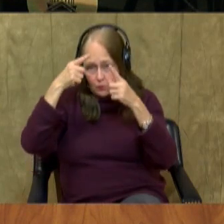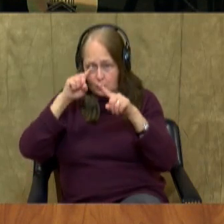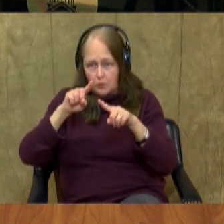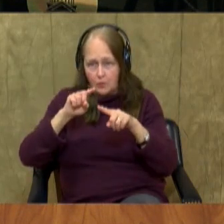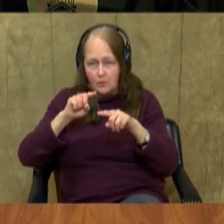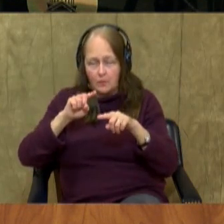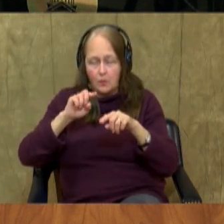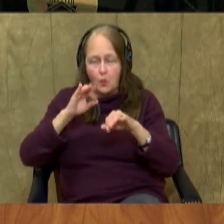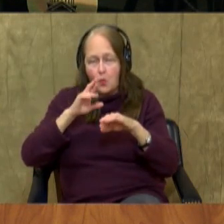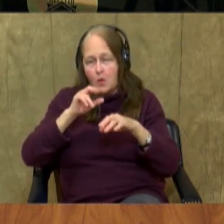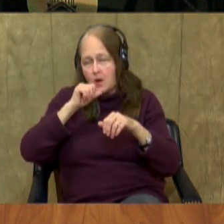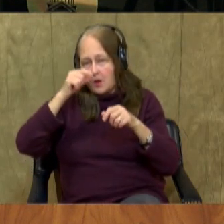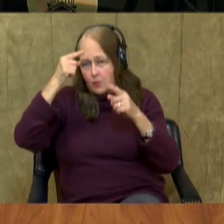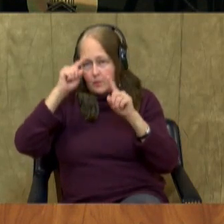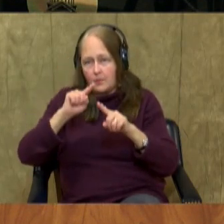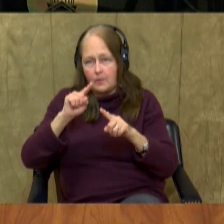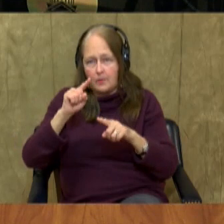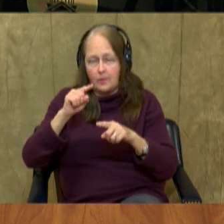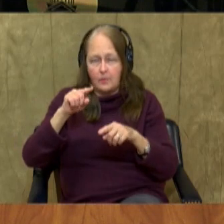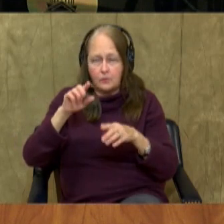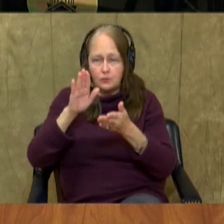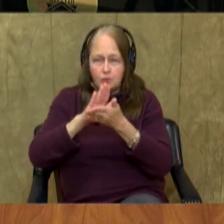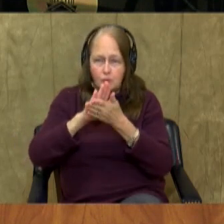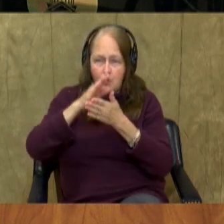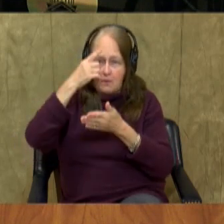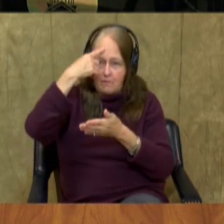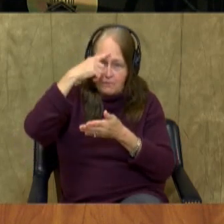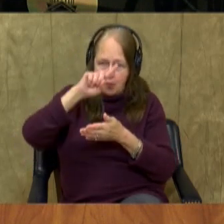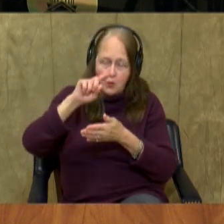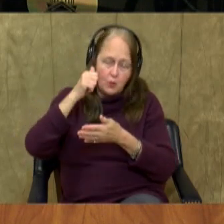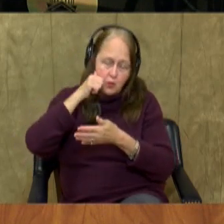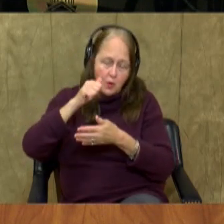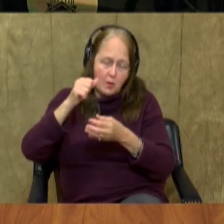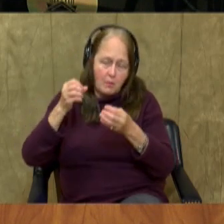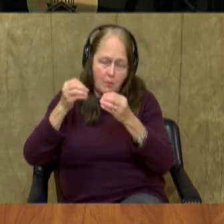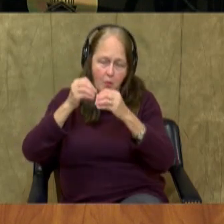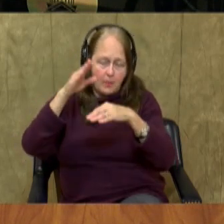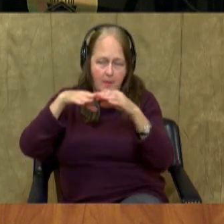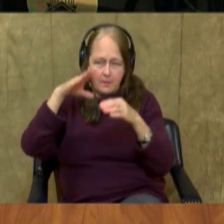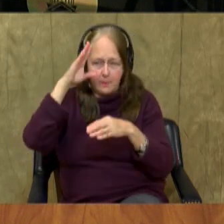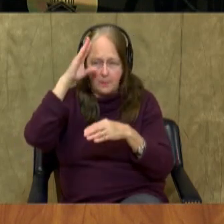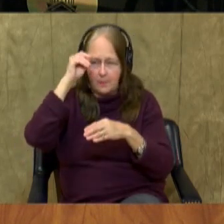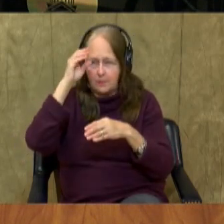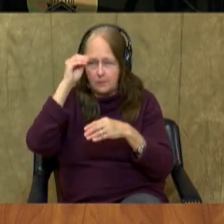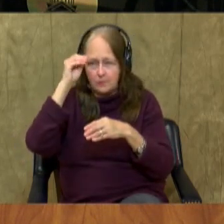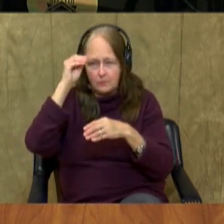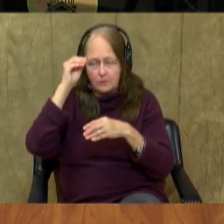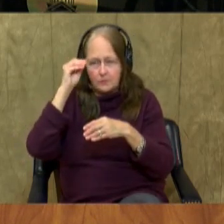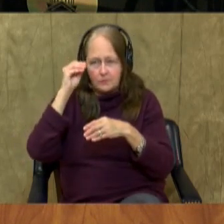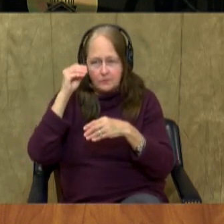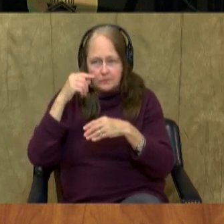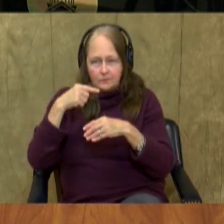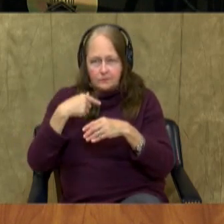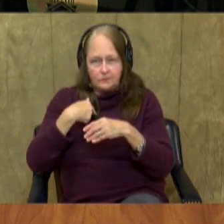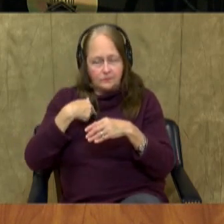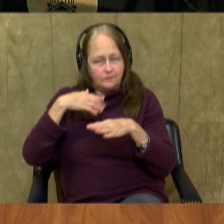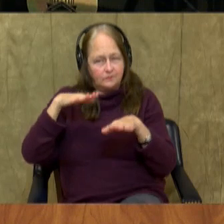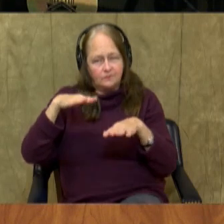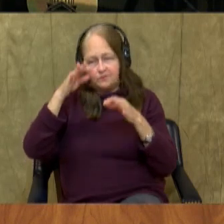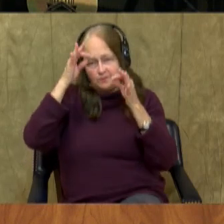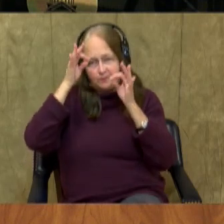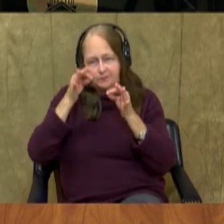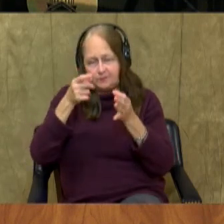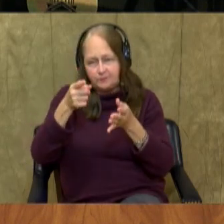School is designed more for girls than boys. I don't know about that one. I don't think I have a decision